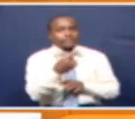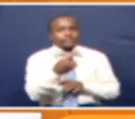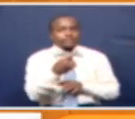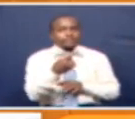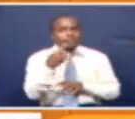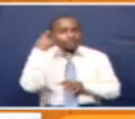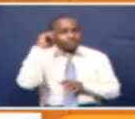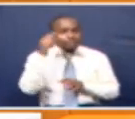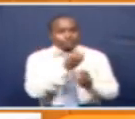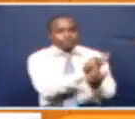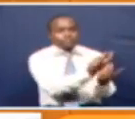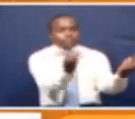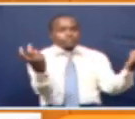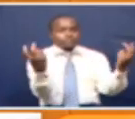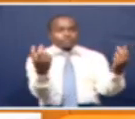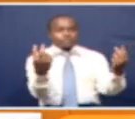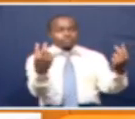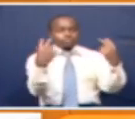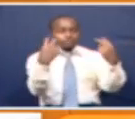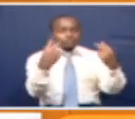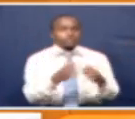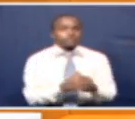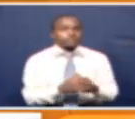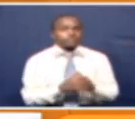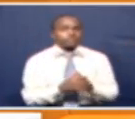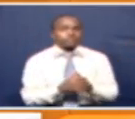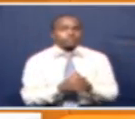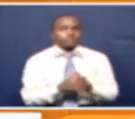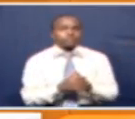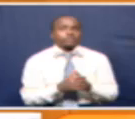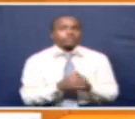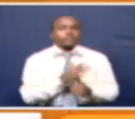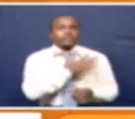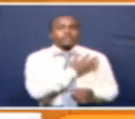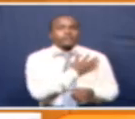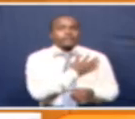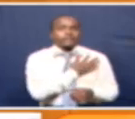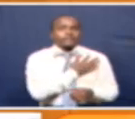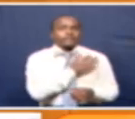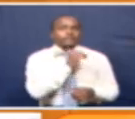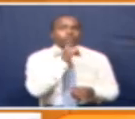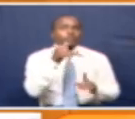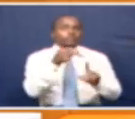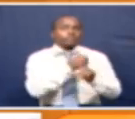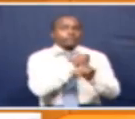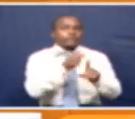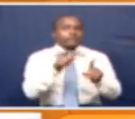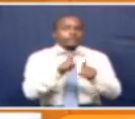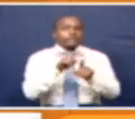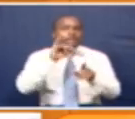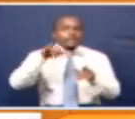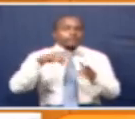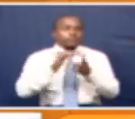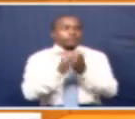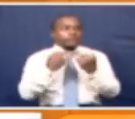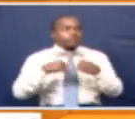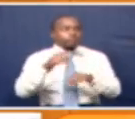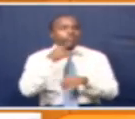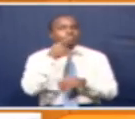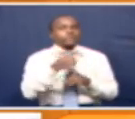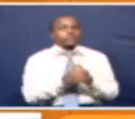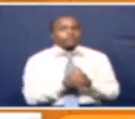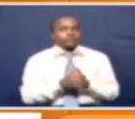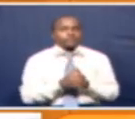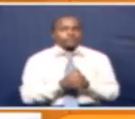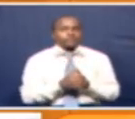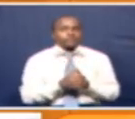our listeners and viewers to hear that NASA is not violent as the Jubilee is trying to portray us. Check